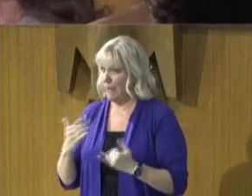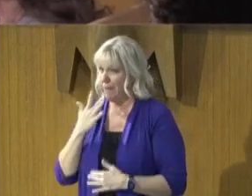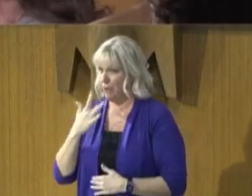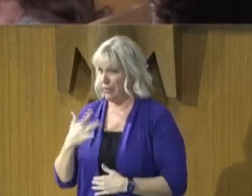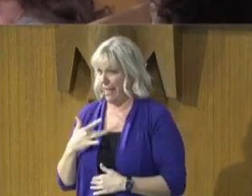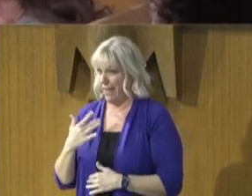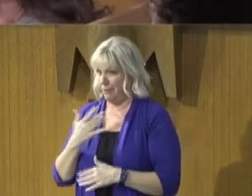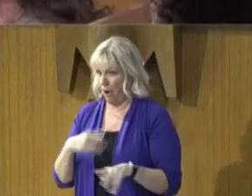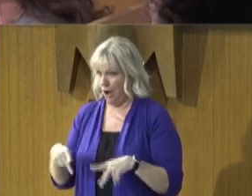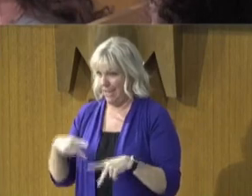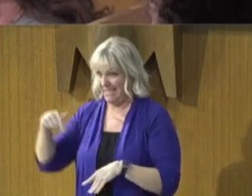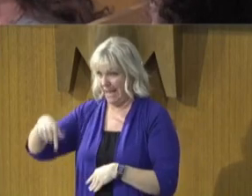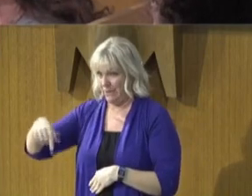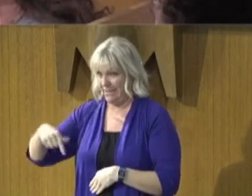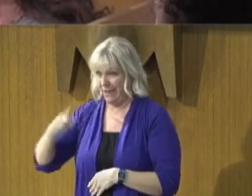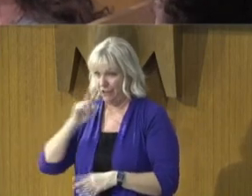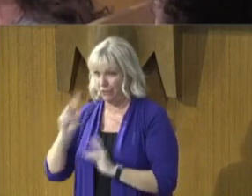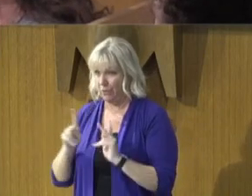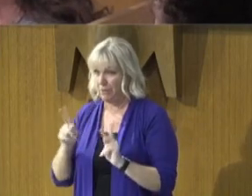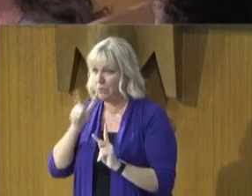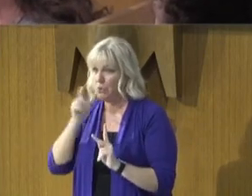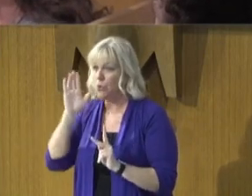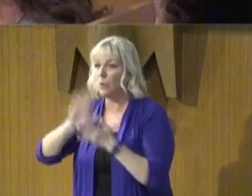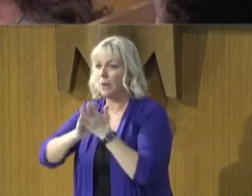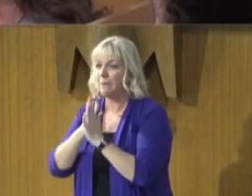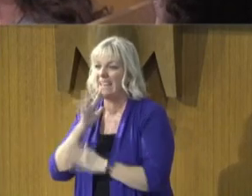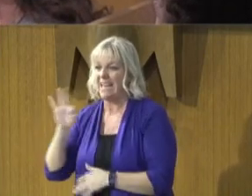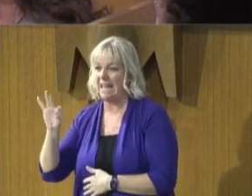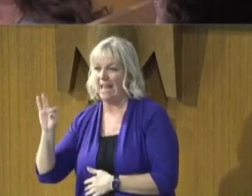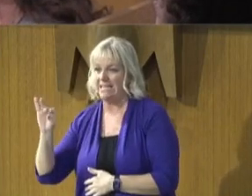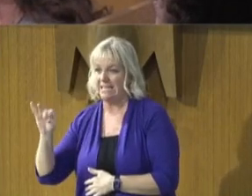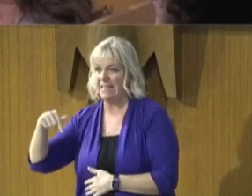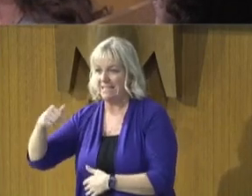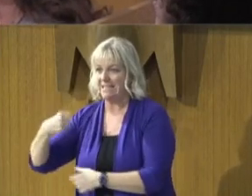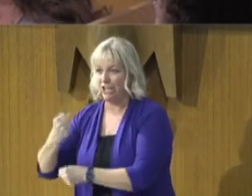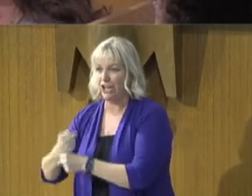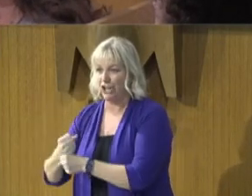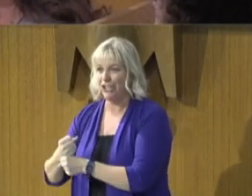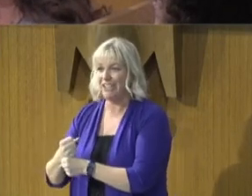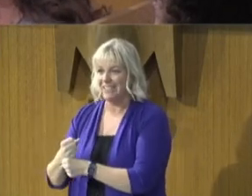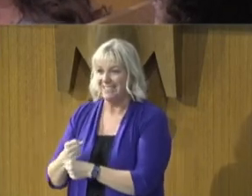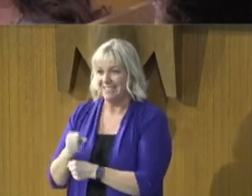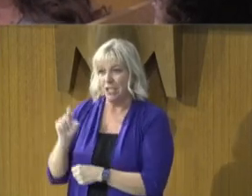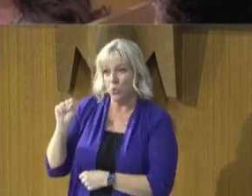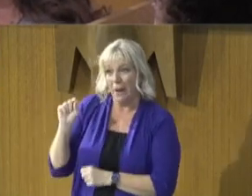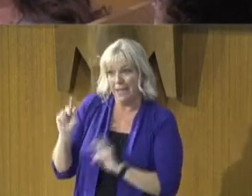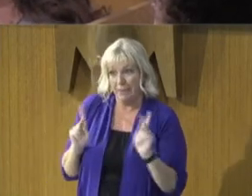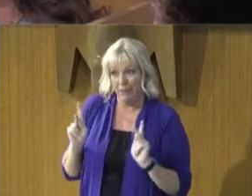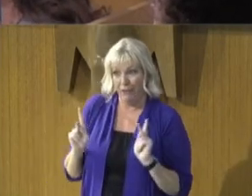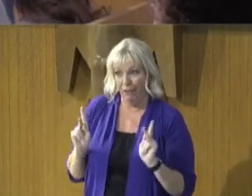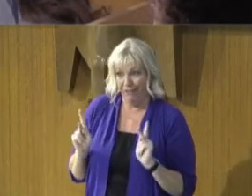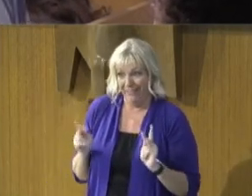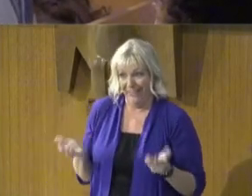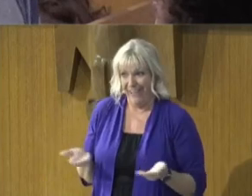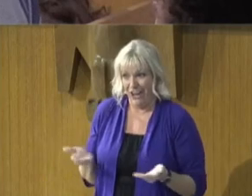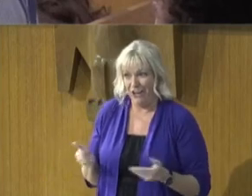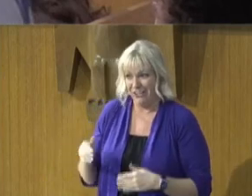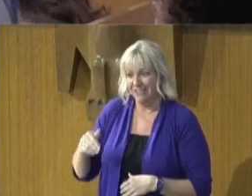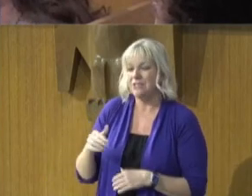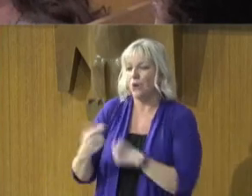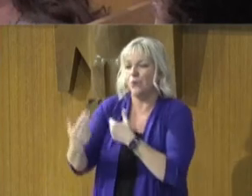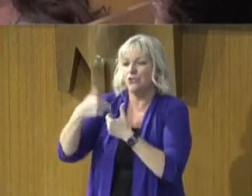hopefully something to share with us about their wisdom and their joy in a long, joyful life. So please join us down there for cake and